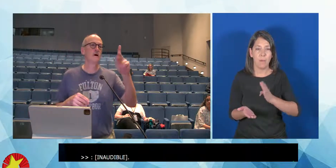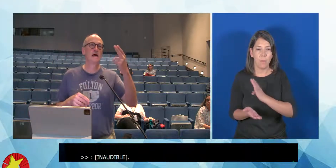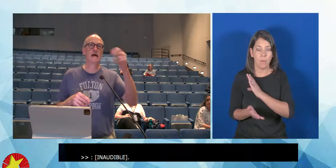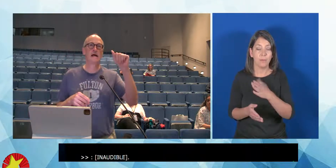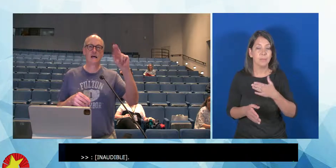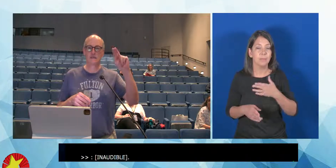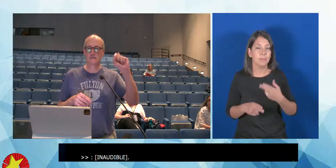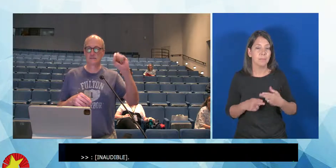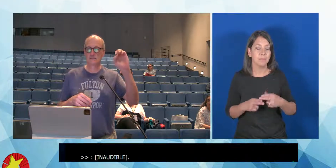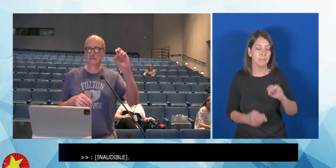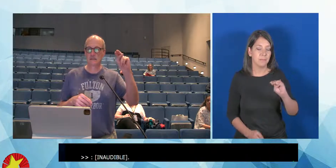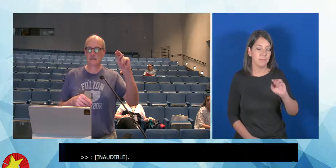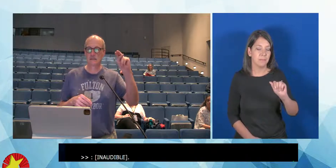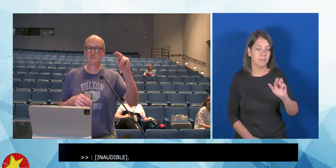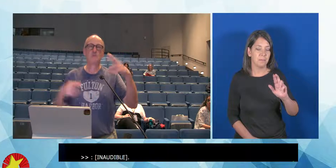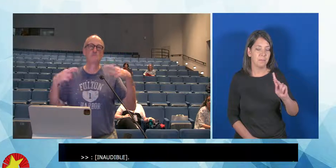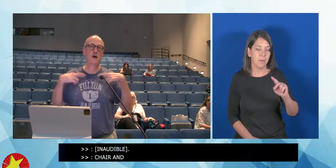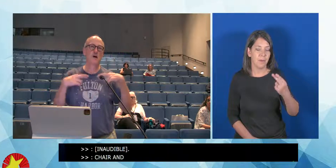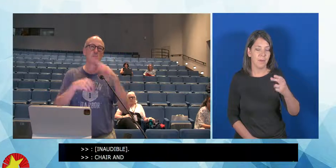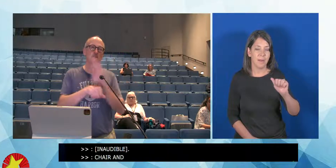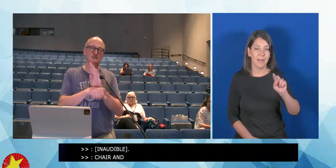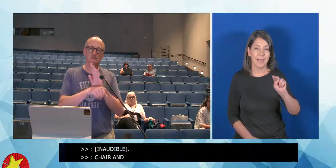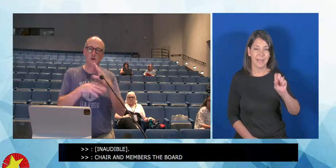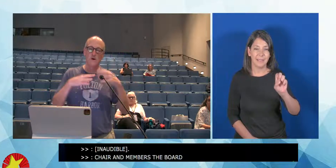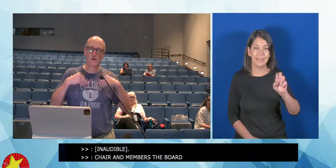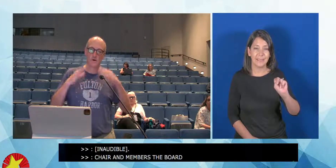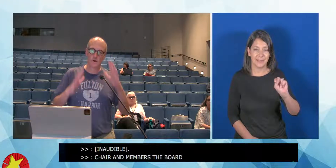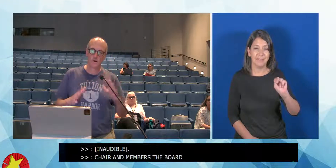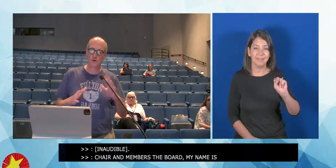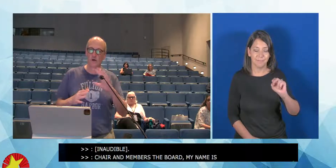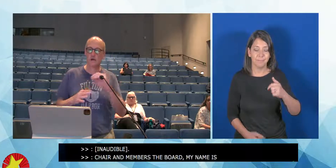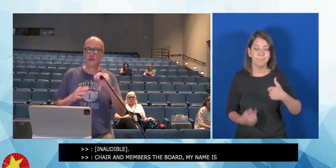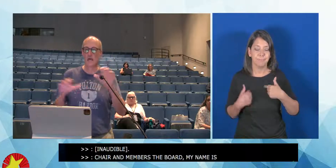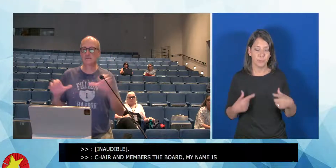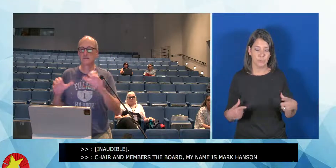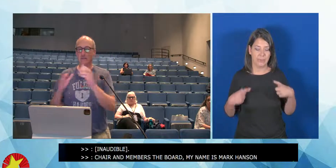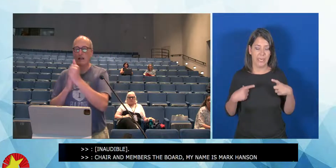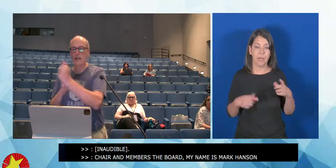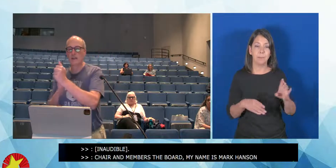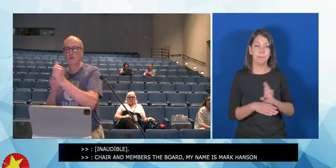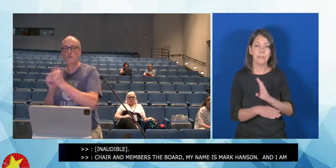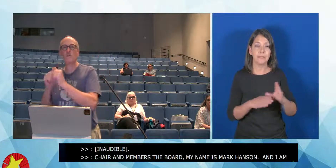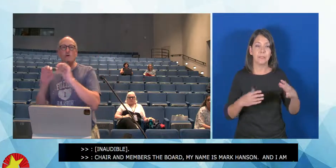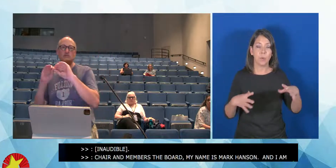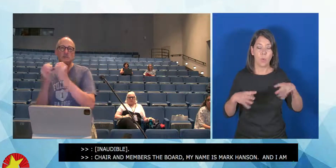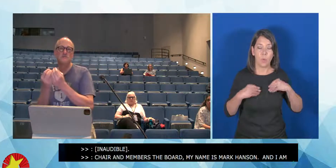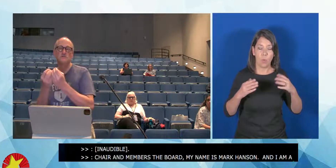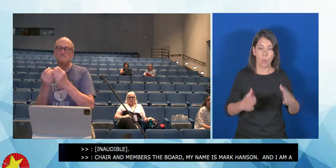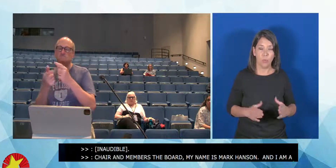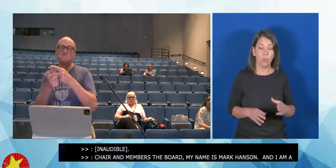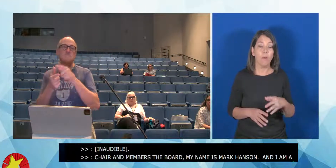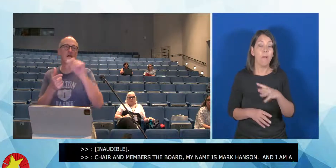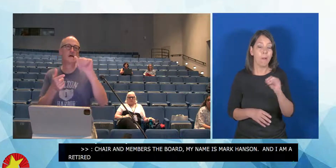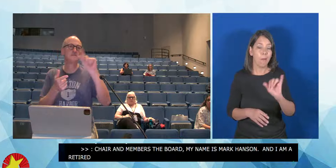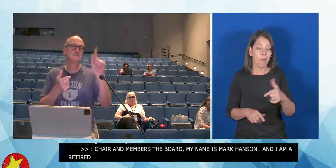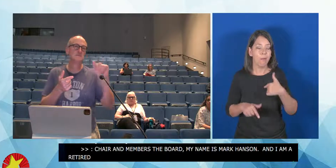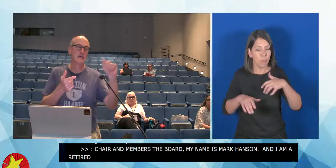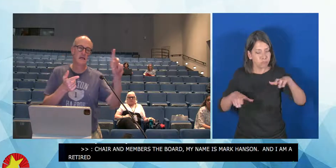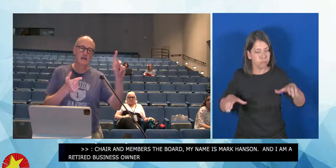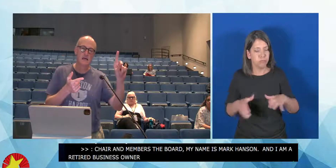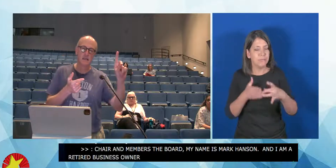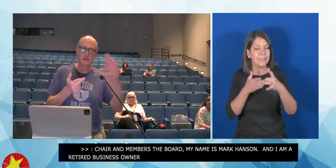my name is Mark Hansen. I am a retired business owner and an active leader with